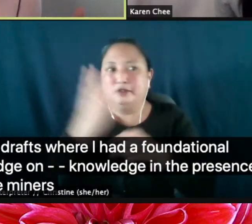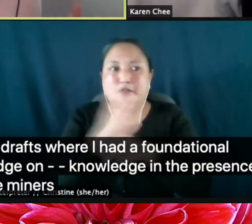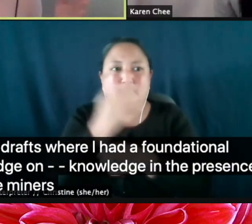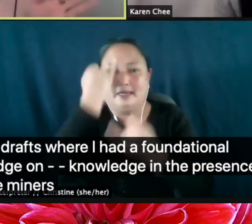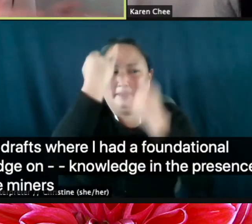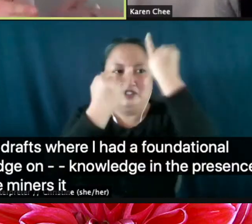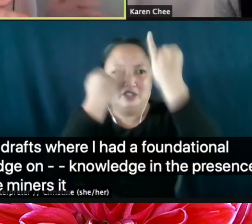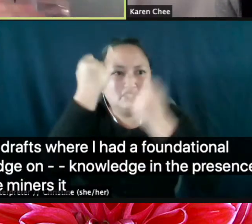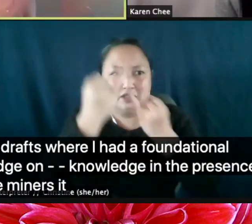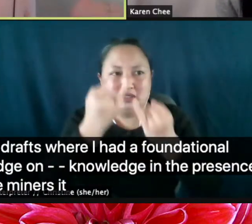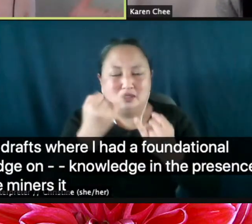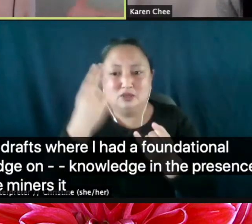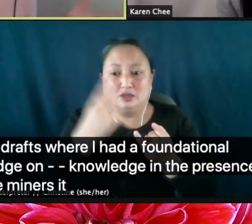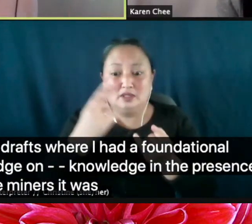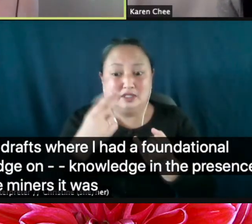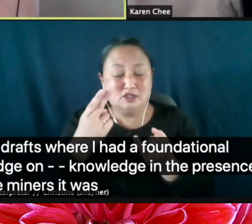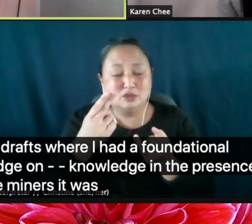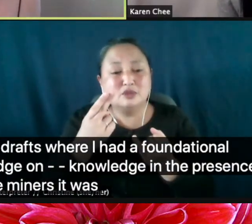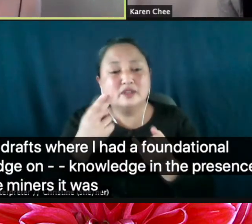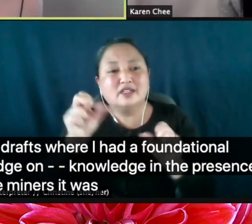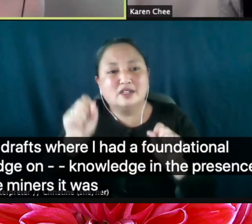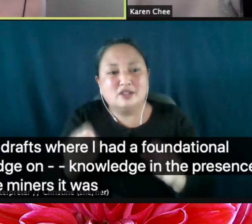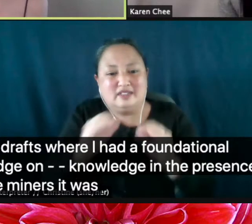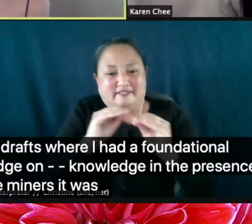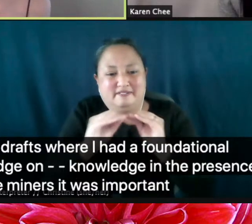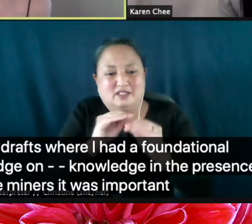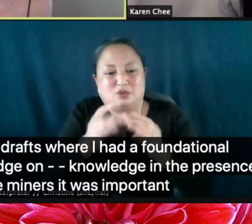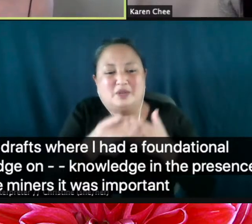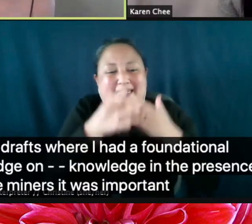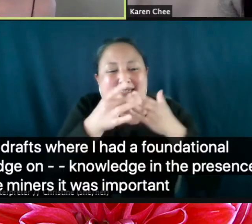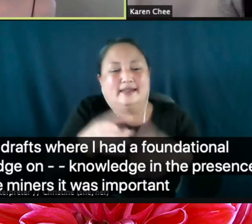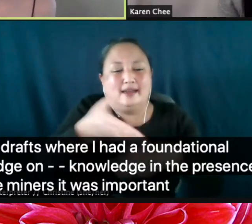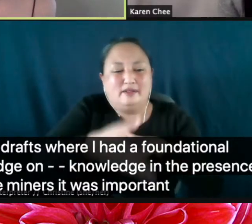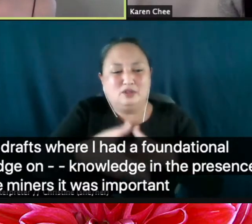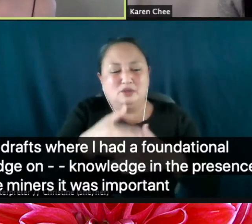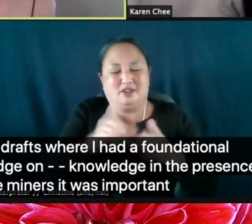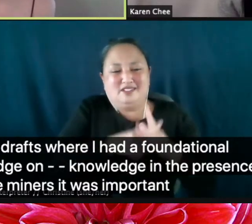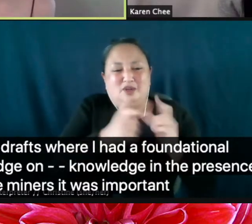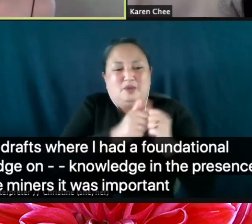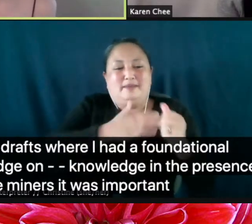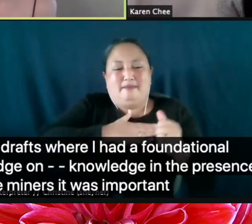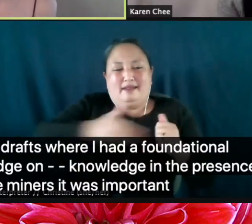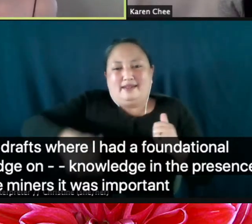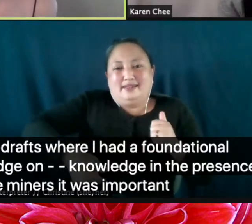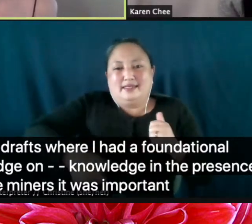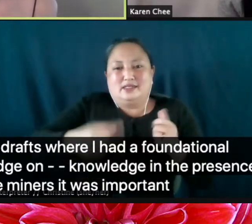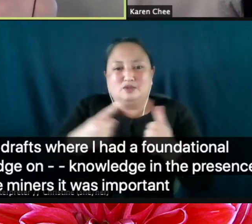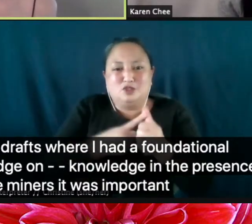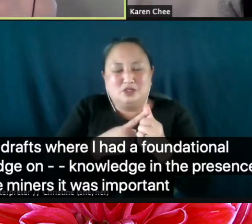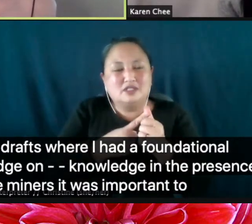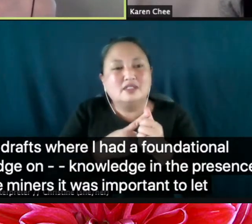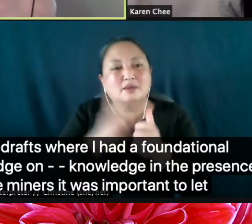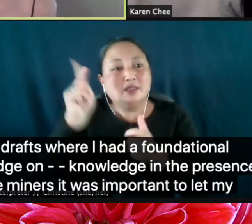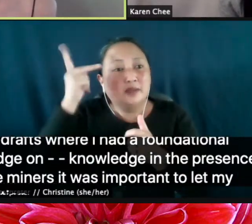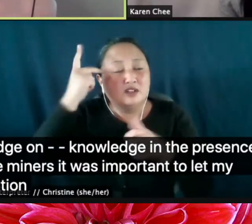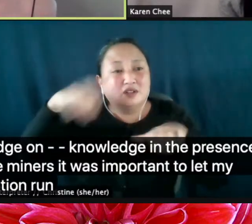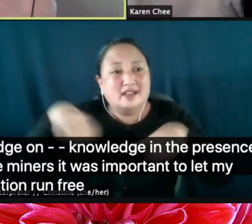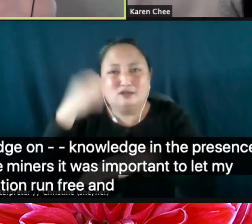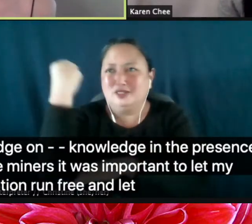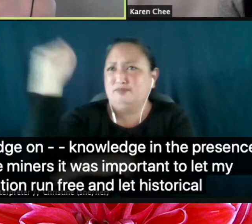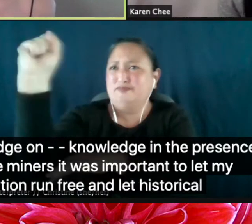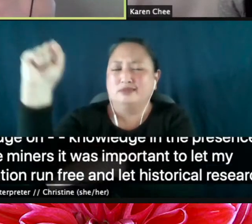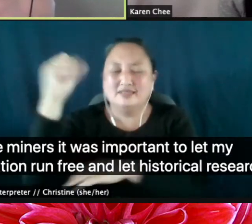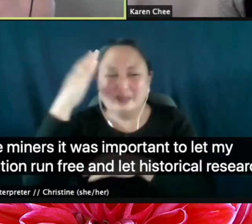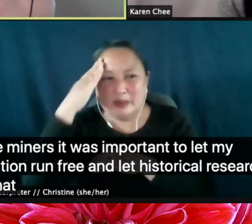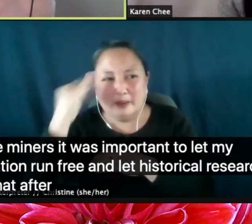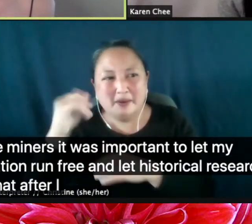like correct or guide that after I followed those instincts. And it became sort of like a political act, an act of defiance, because the